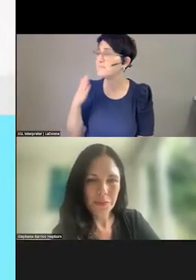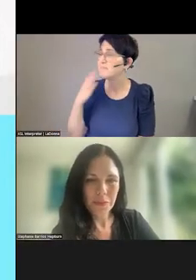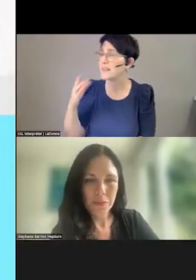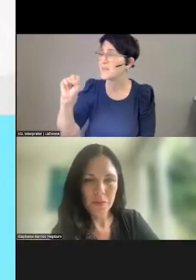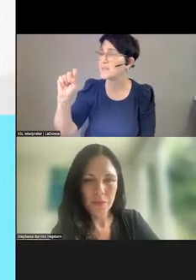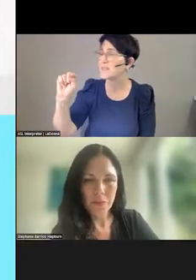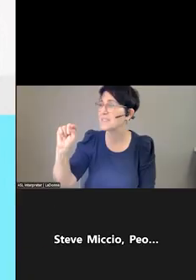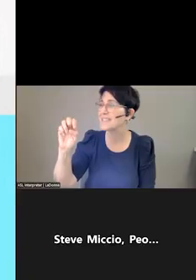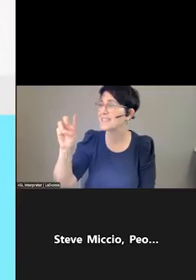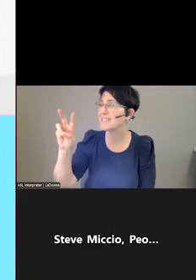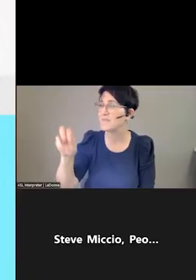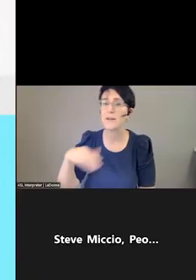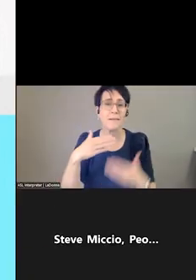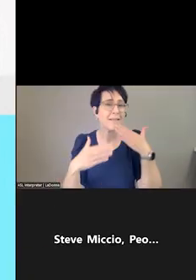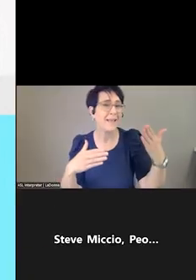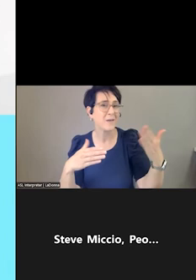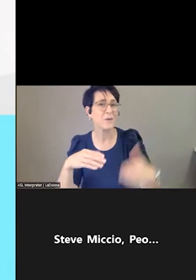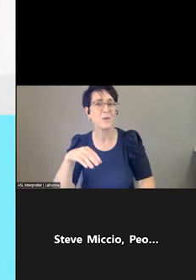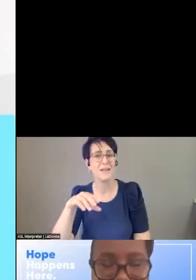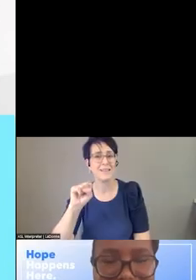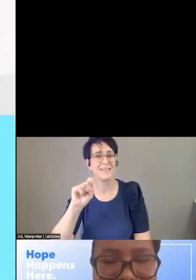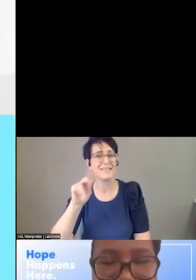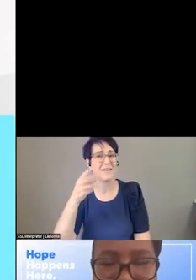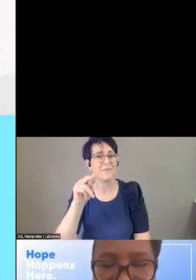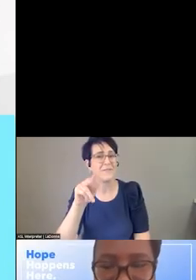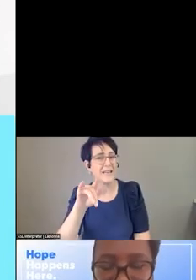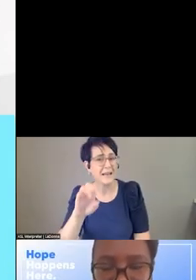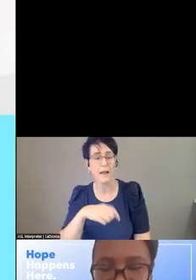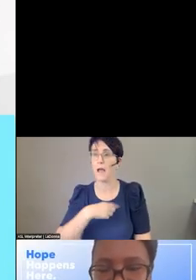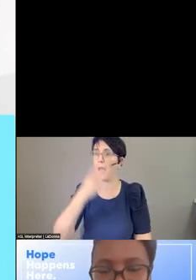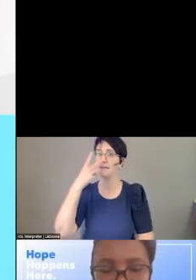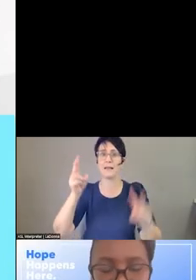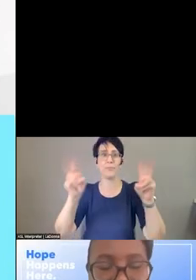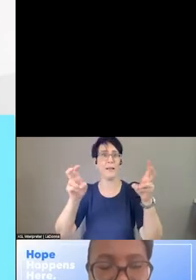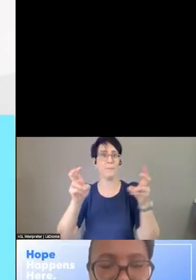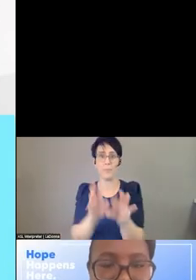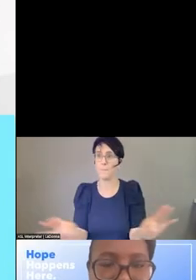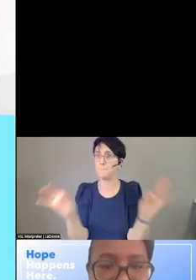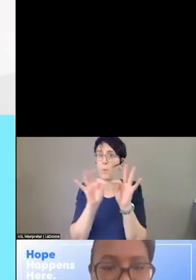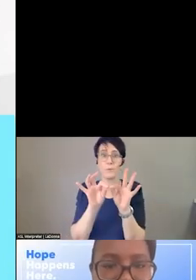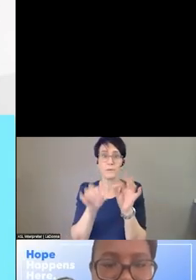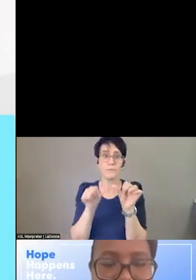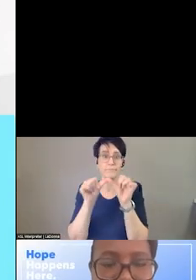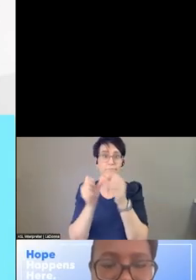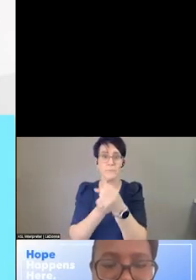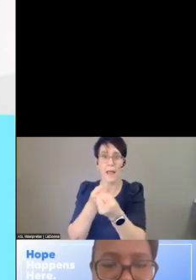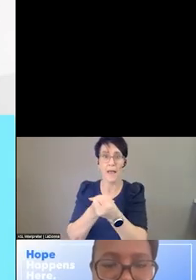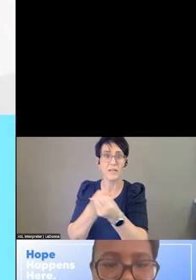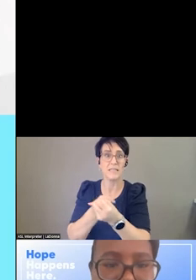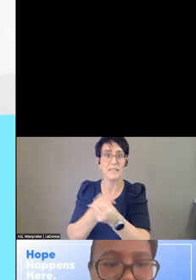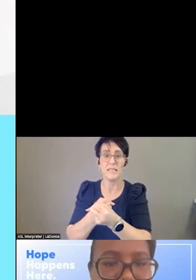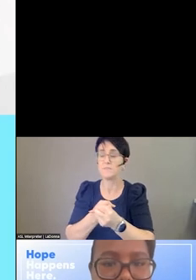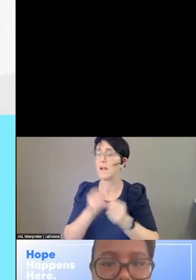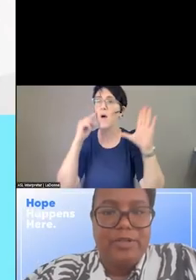Importance of advocacy seems to be the theme of today's Jam. So I really appreciate that, and I hope everyone takes a look at that